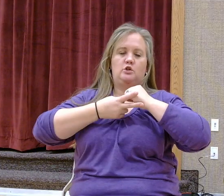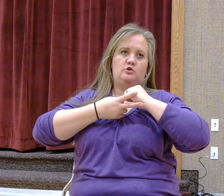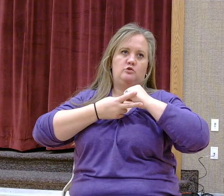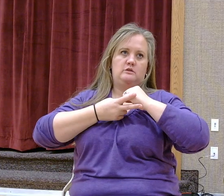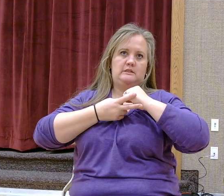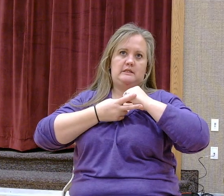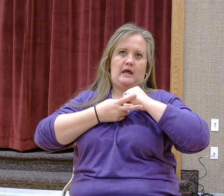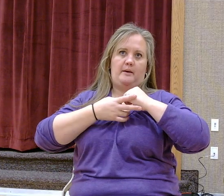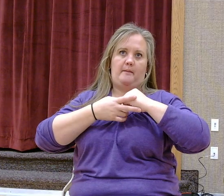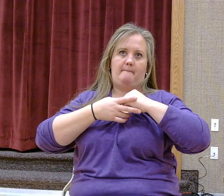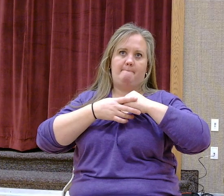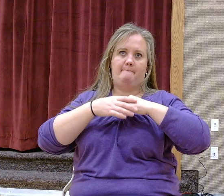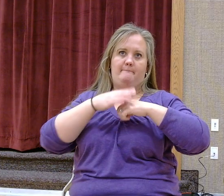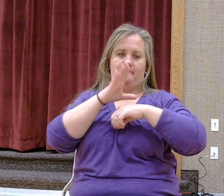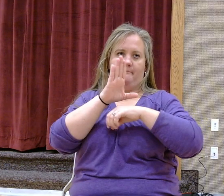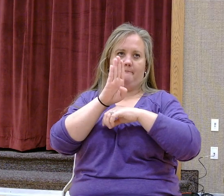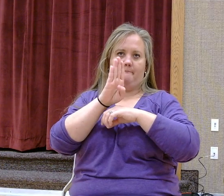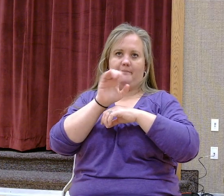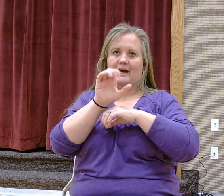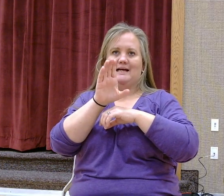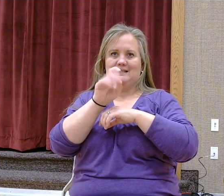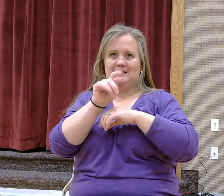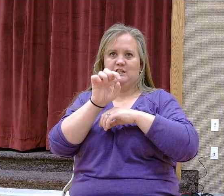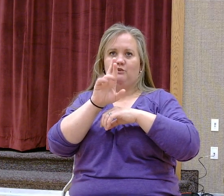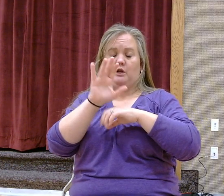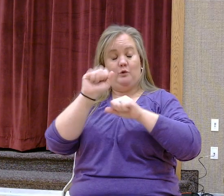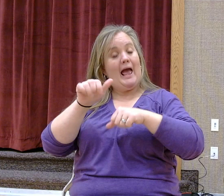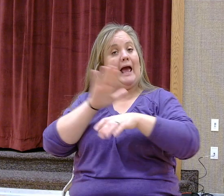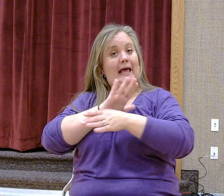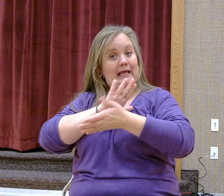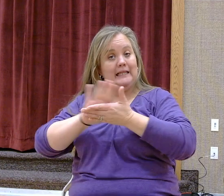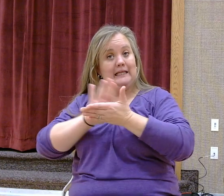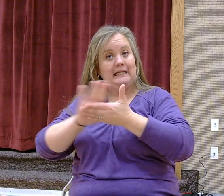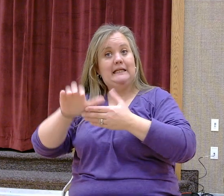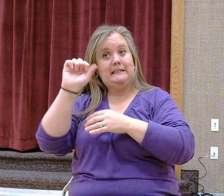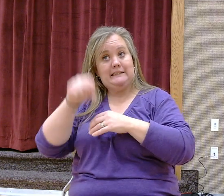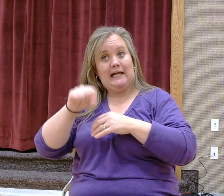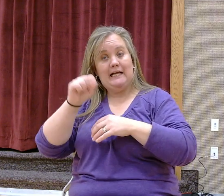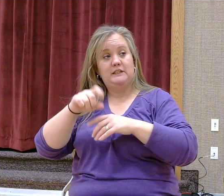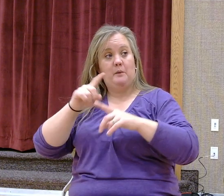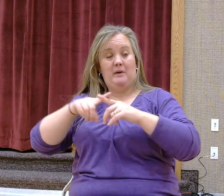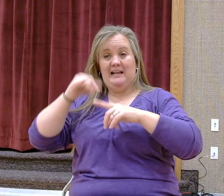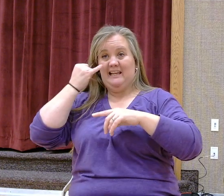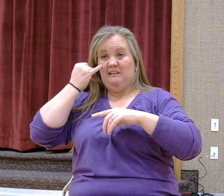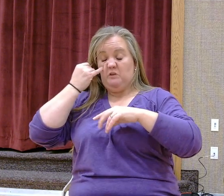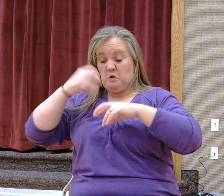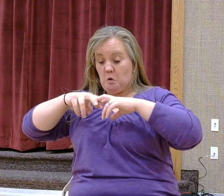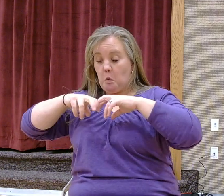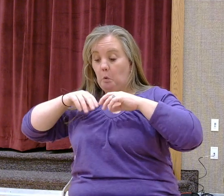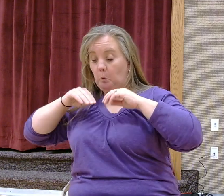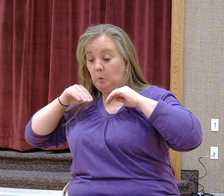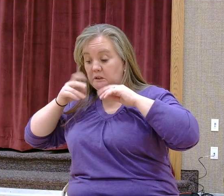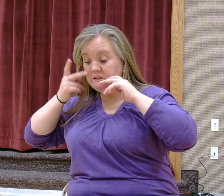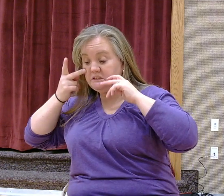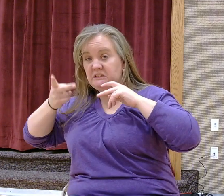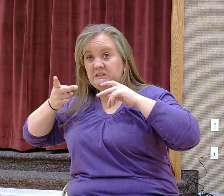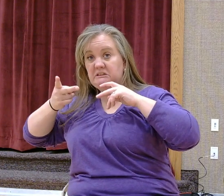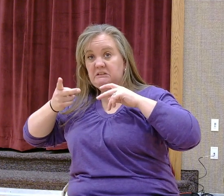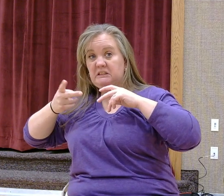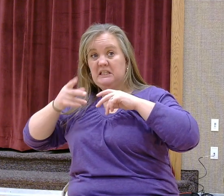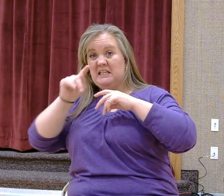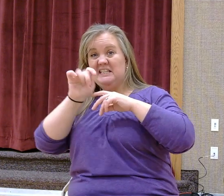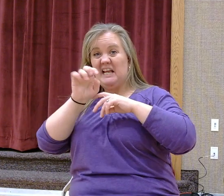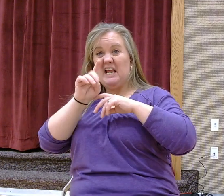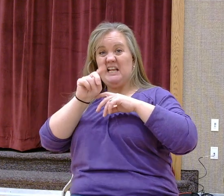it though? You can clean it, yeah, you can clean it. Again, depending on how deep it is. So if you see tendons, put a light bandage on it and get them to ER.